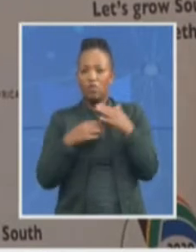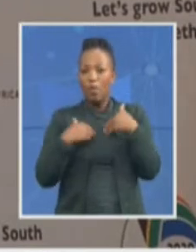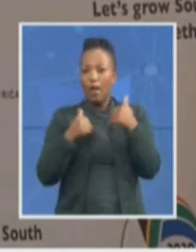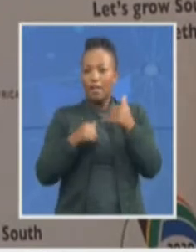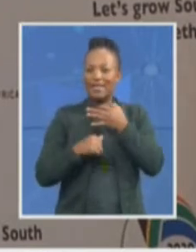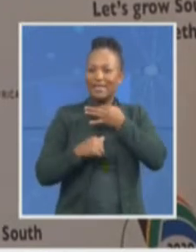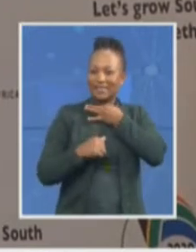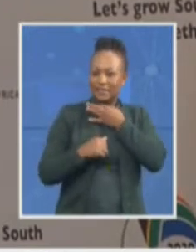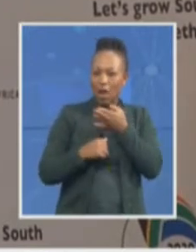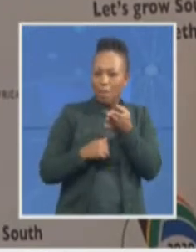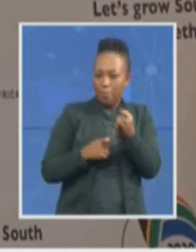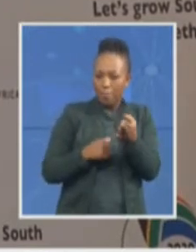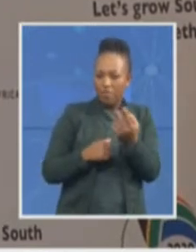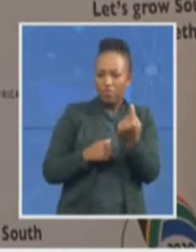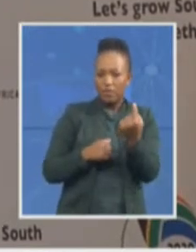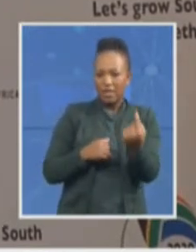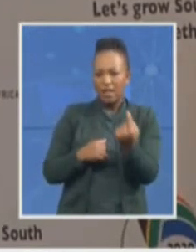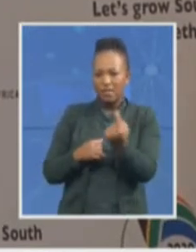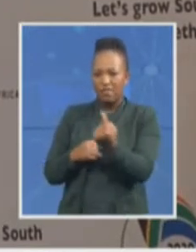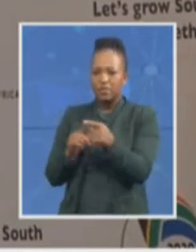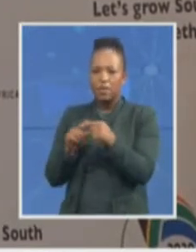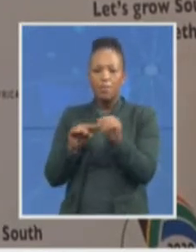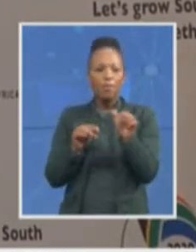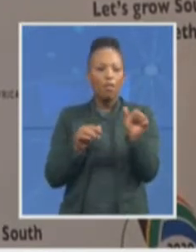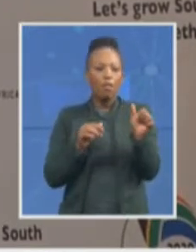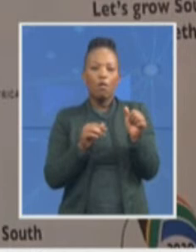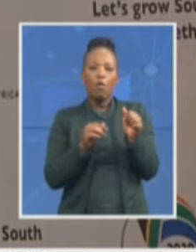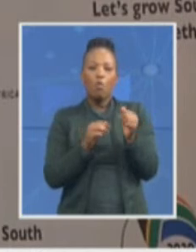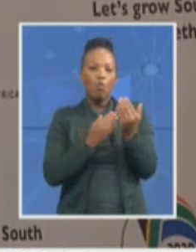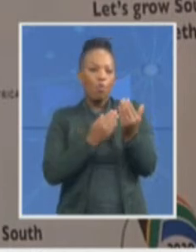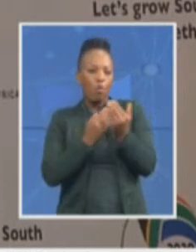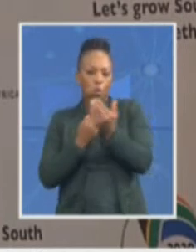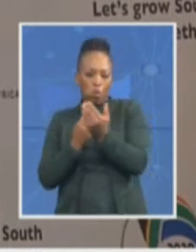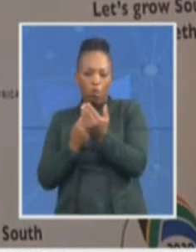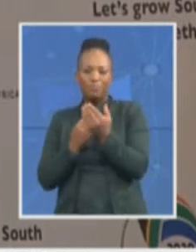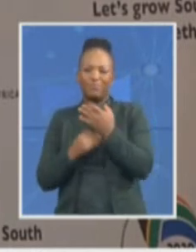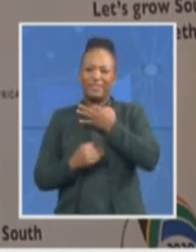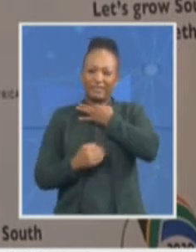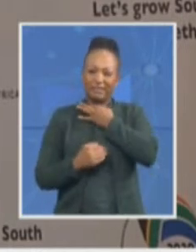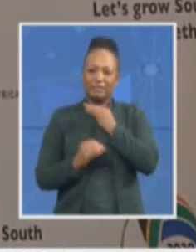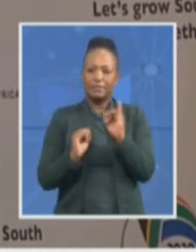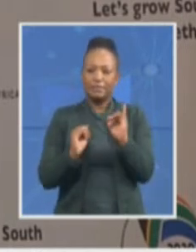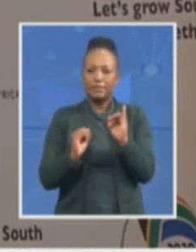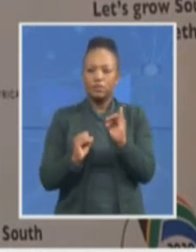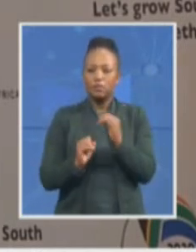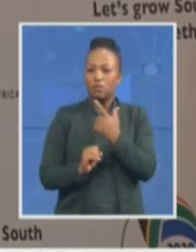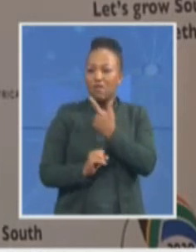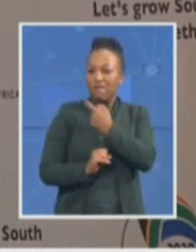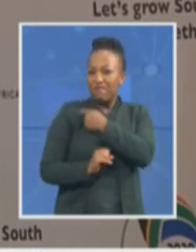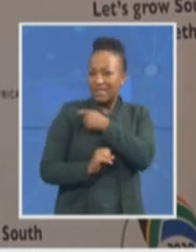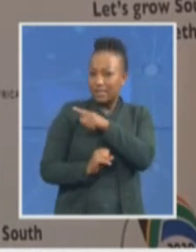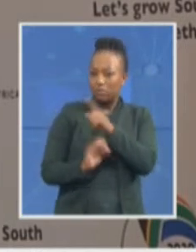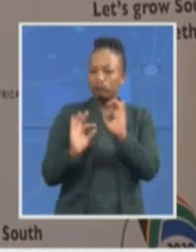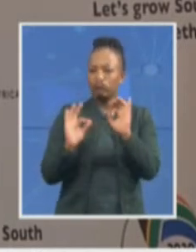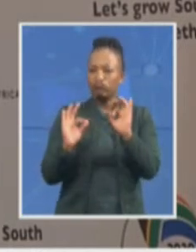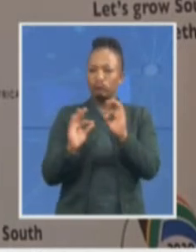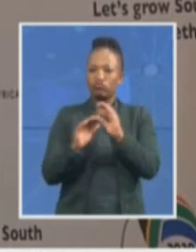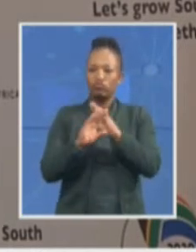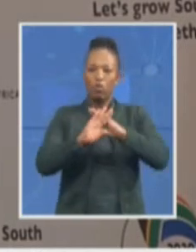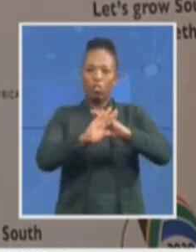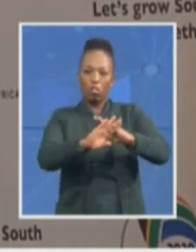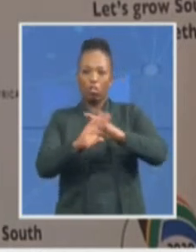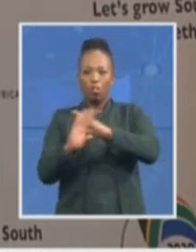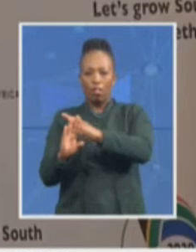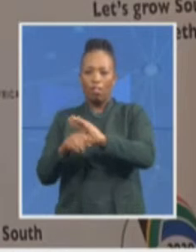them. Vaccination remains the best way to fight COVID-19, and Cabinet calls on everyone